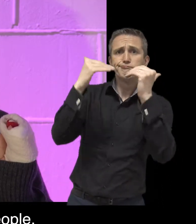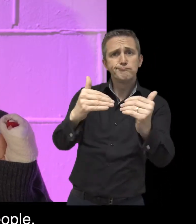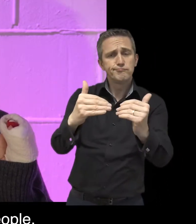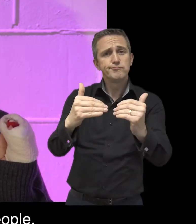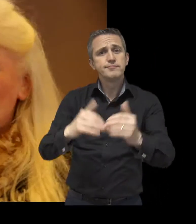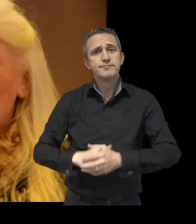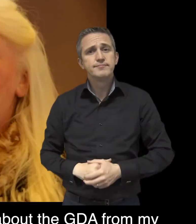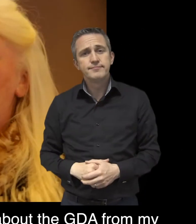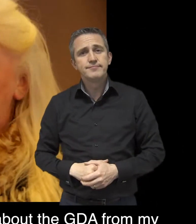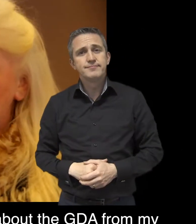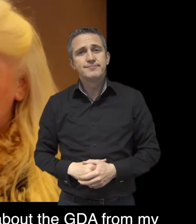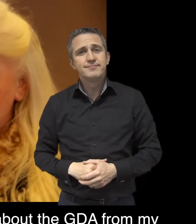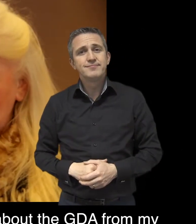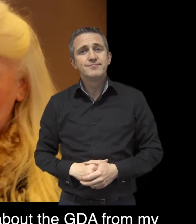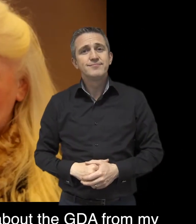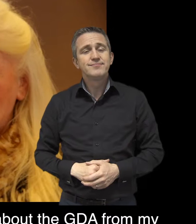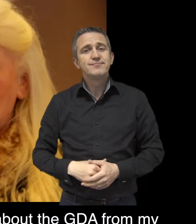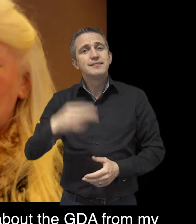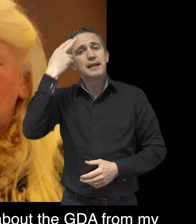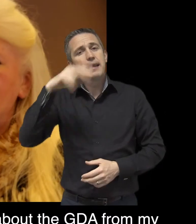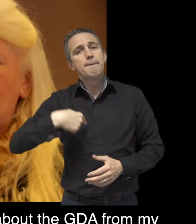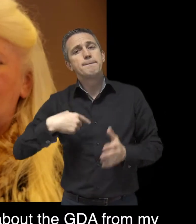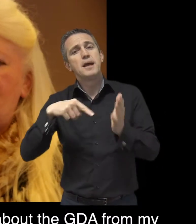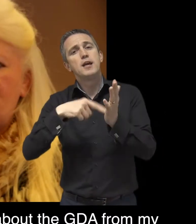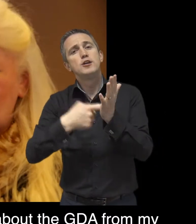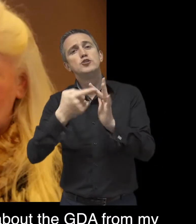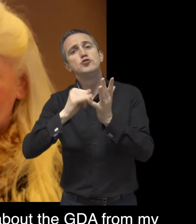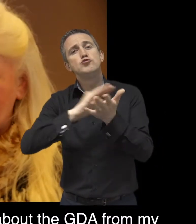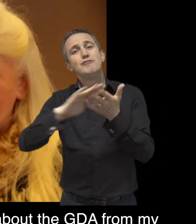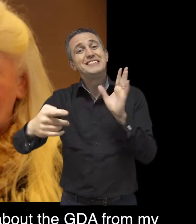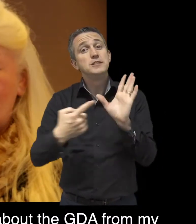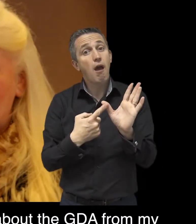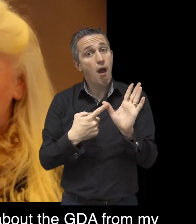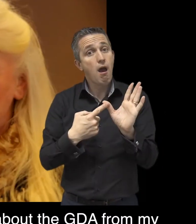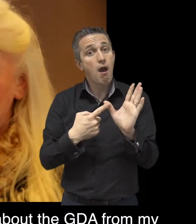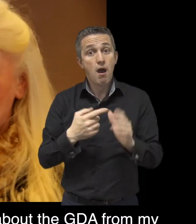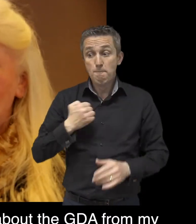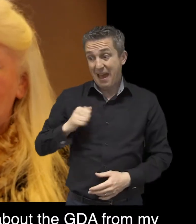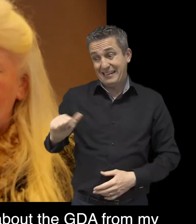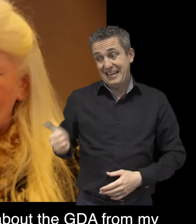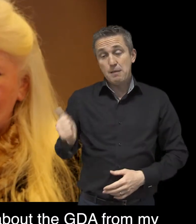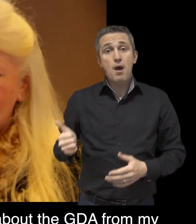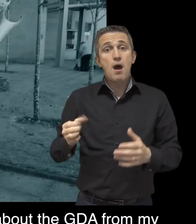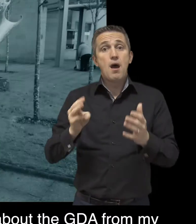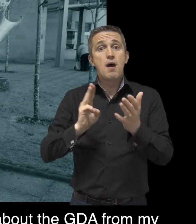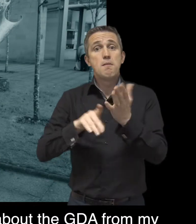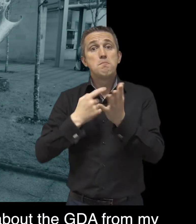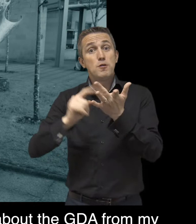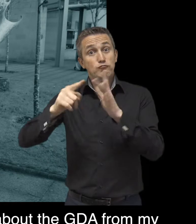people. Well, my name's Trisha, and I learned about the GDA from my next door neighbour Marie.